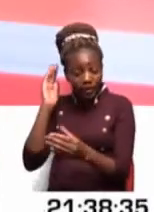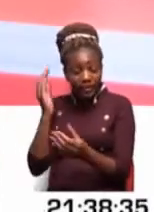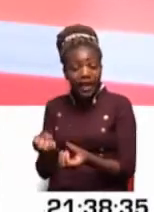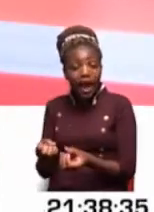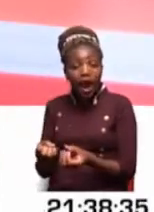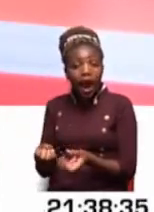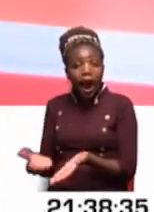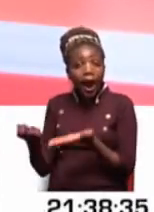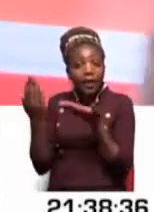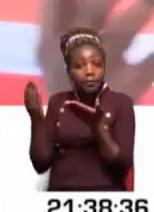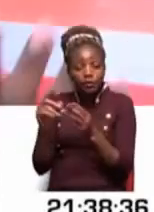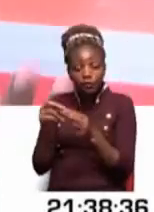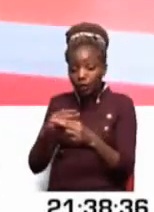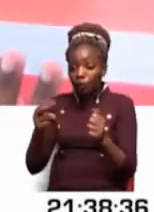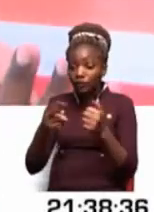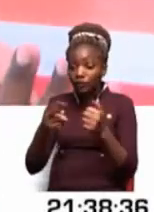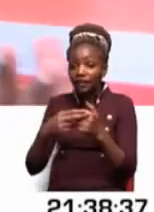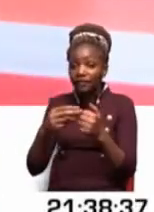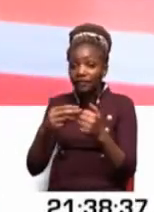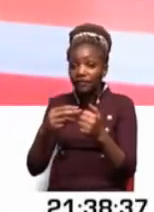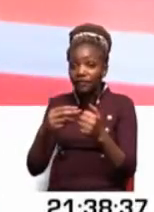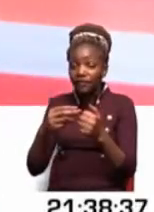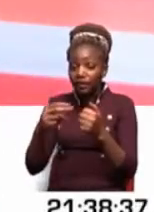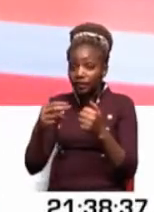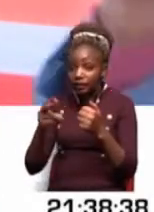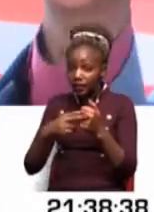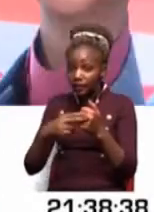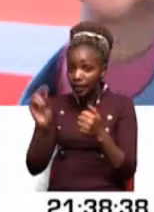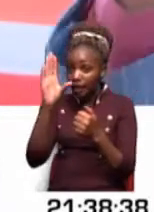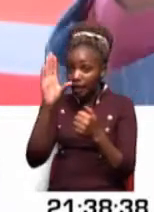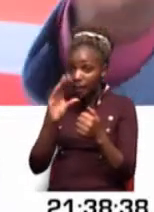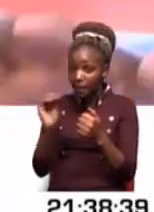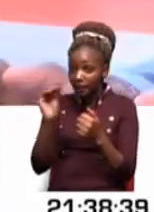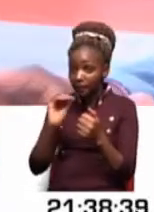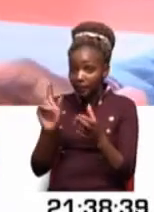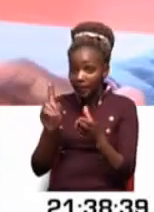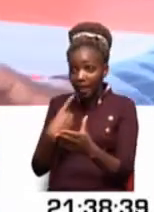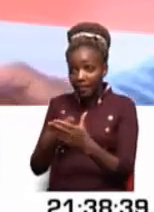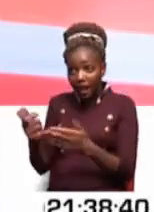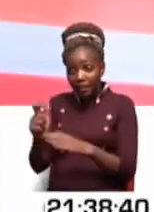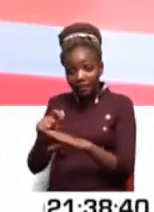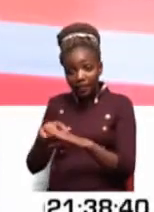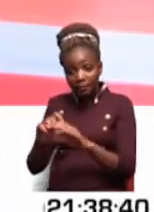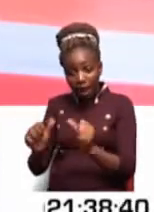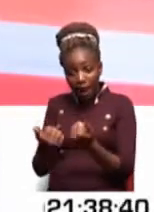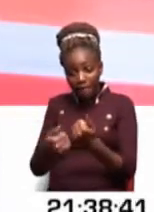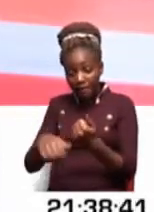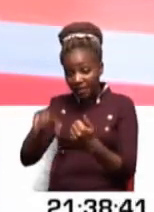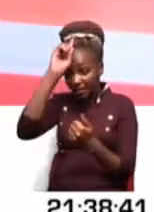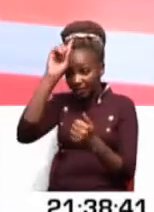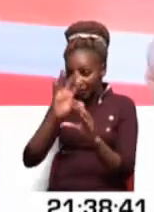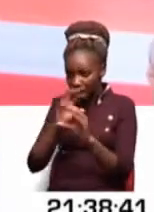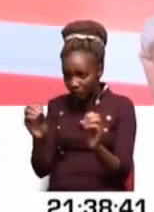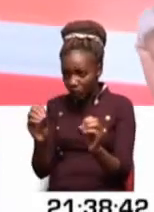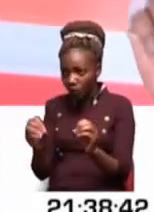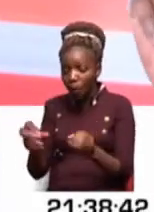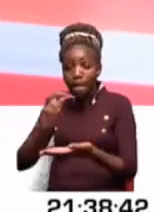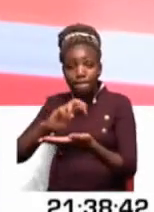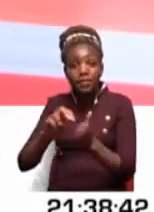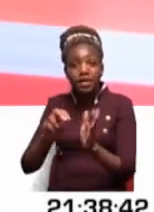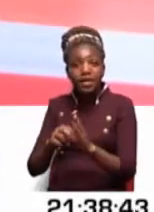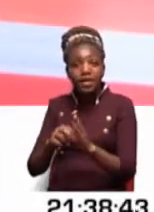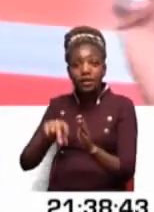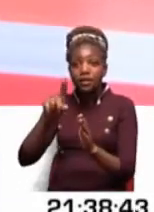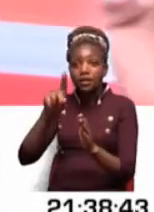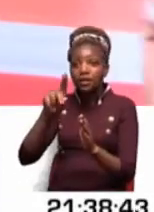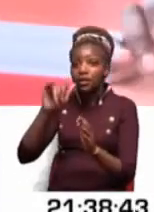But the populace was like, we are still struggling. You're telling us you're growing at Nairobi, but it's not happening at the Mashinani. And that gave Kibaki